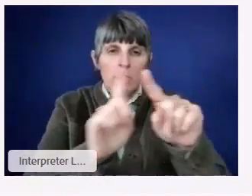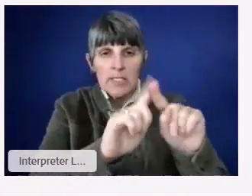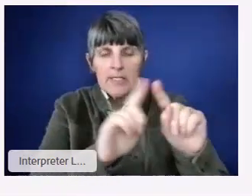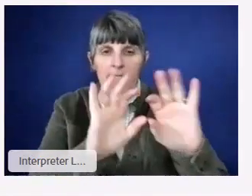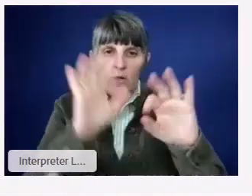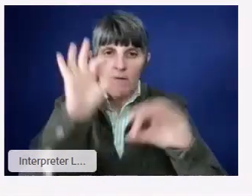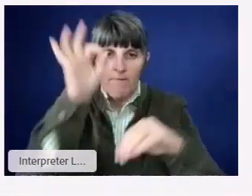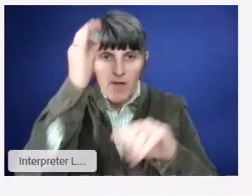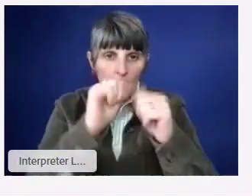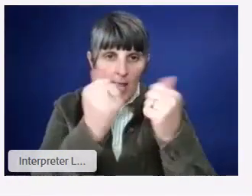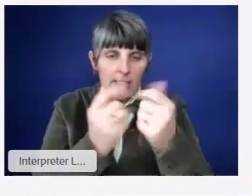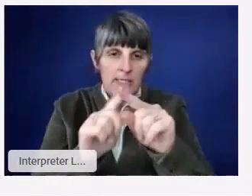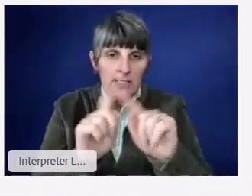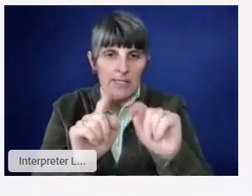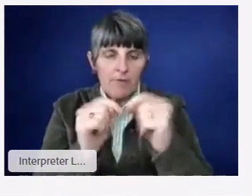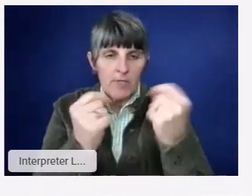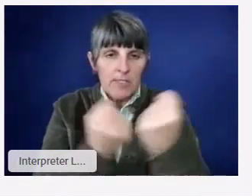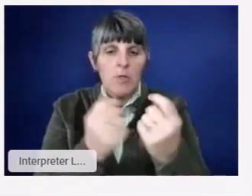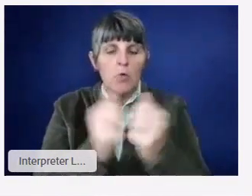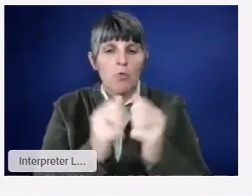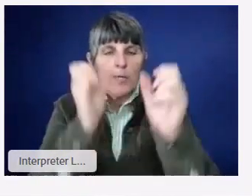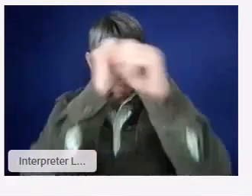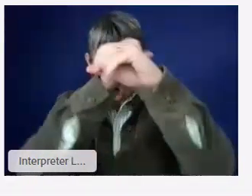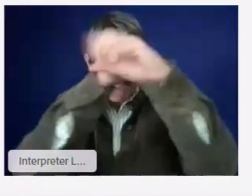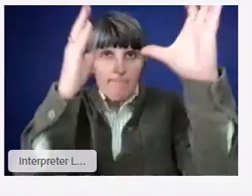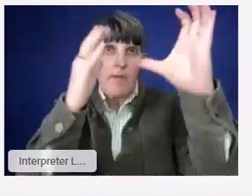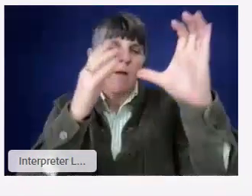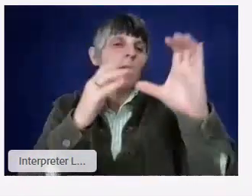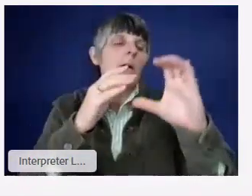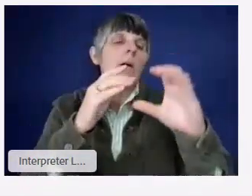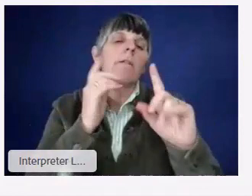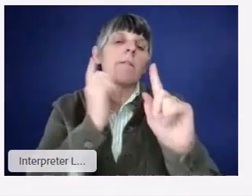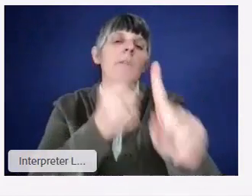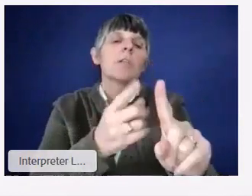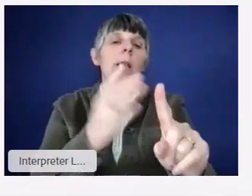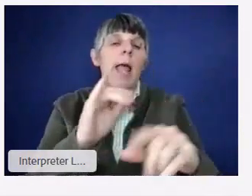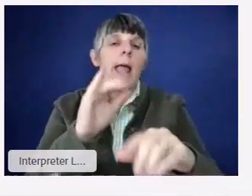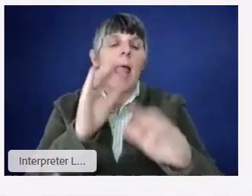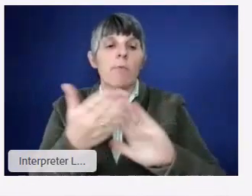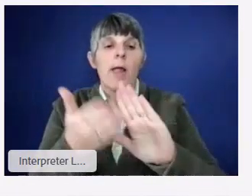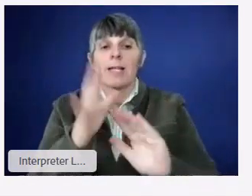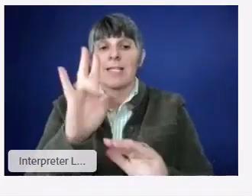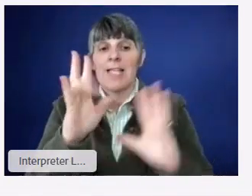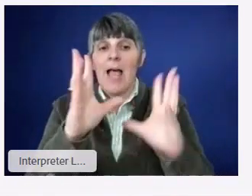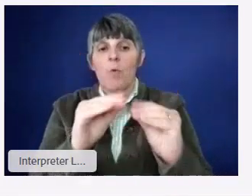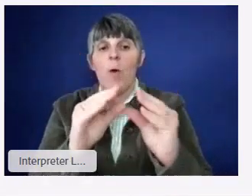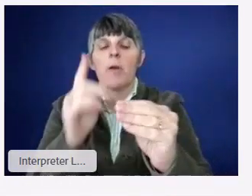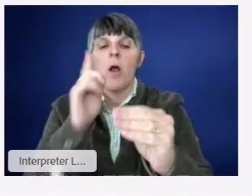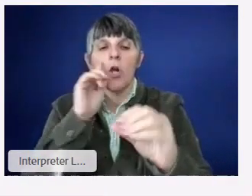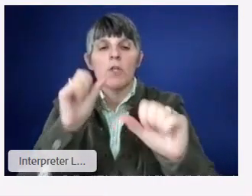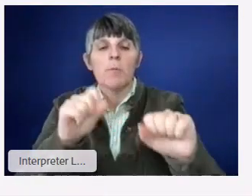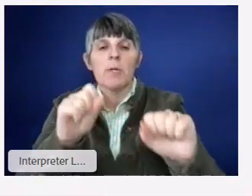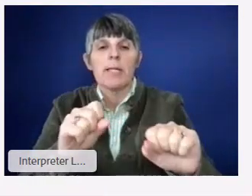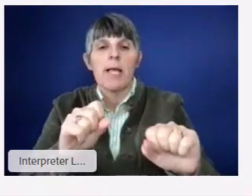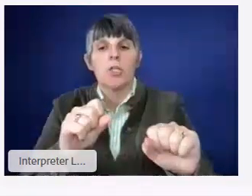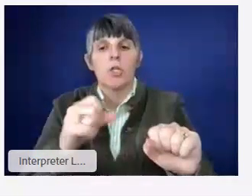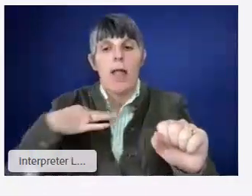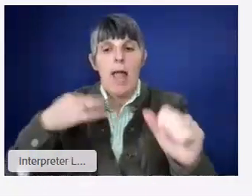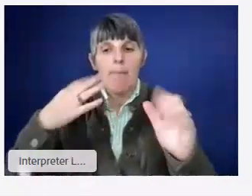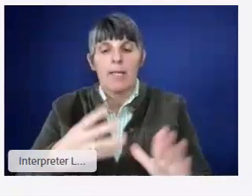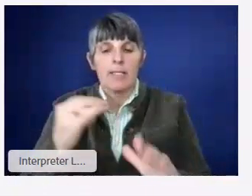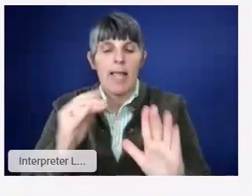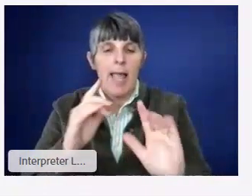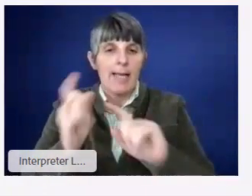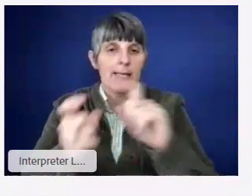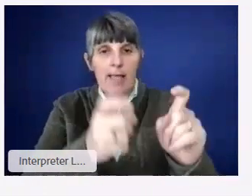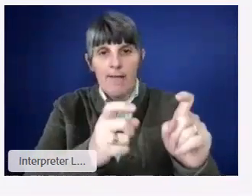agencies. We've defined program vision and mission and conducted seven webinars for potential applicants and awarded